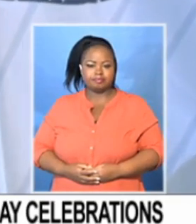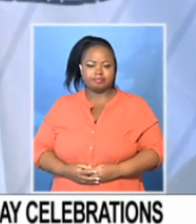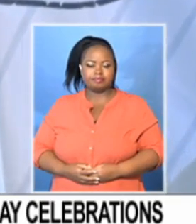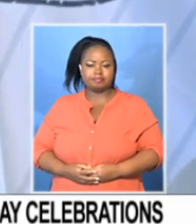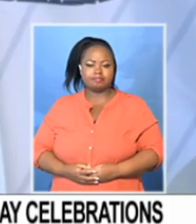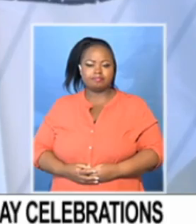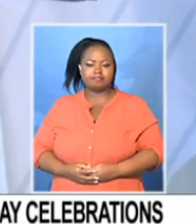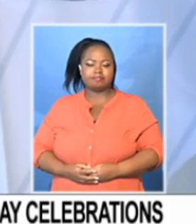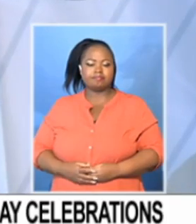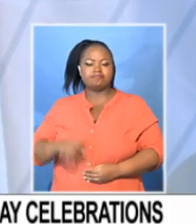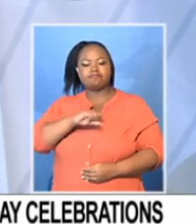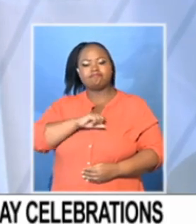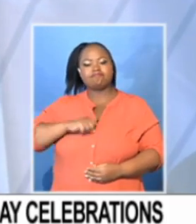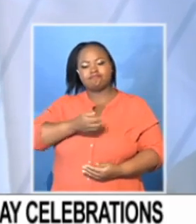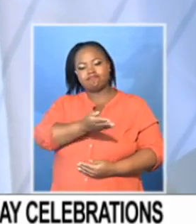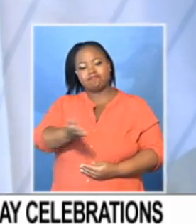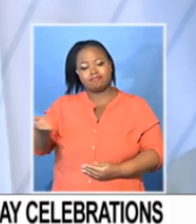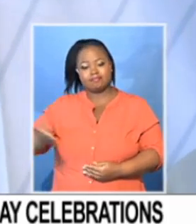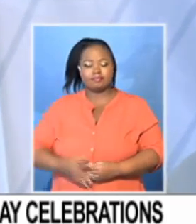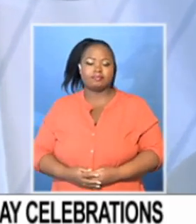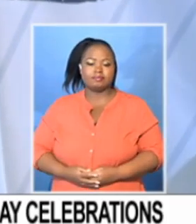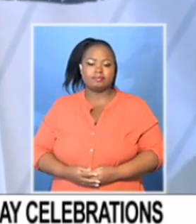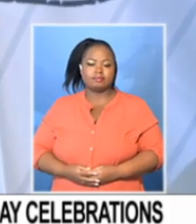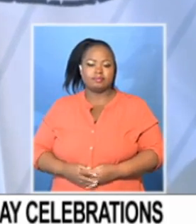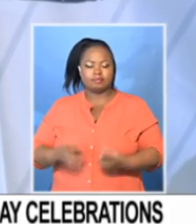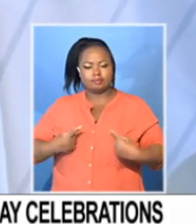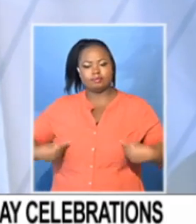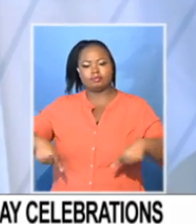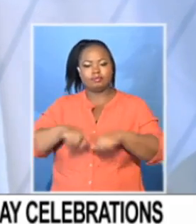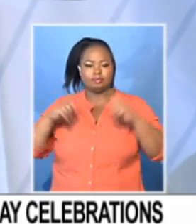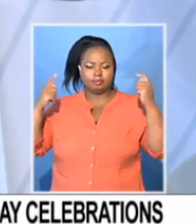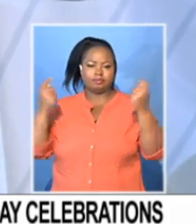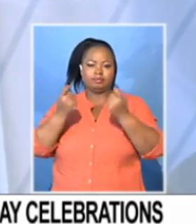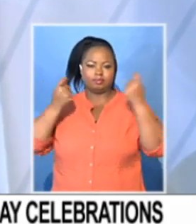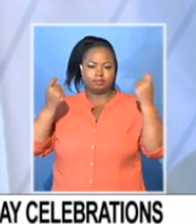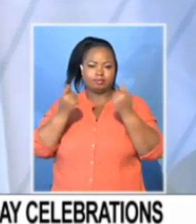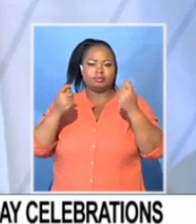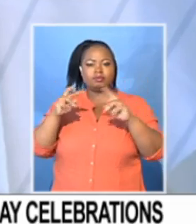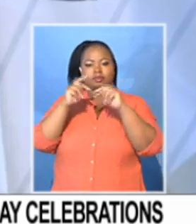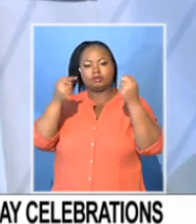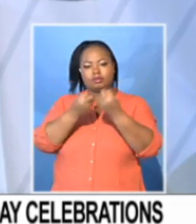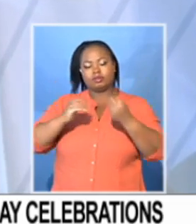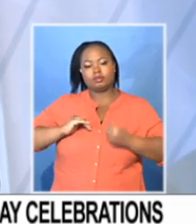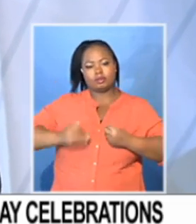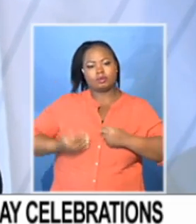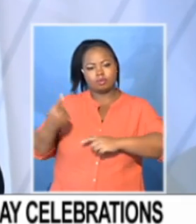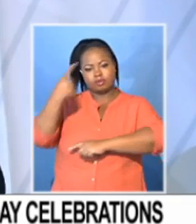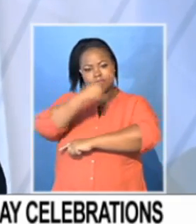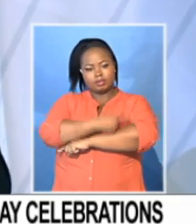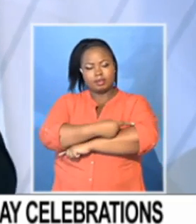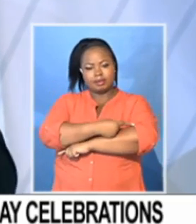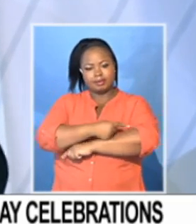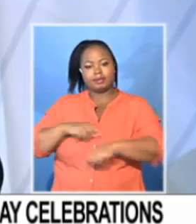Compatriots, we are marking National Women's Day under the theme,